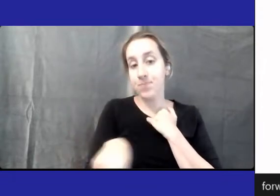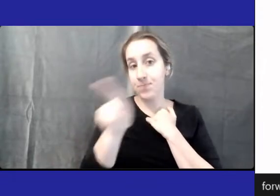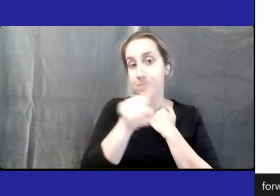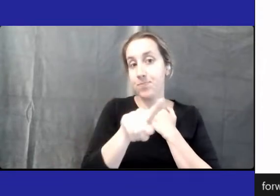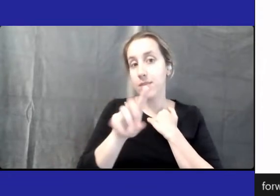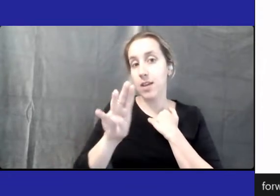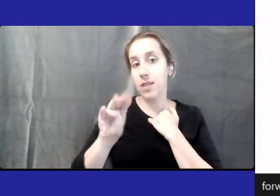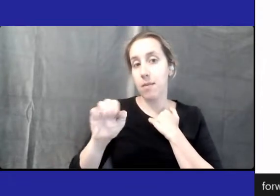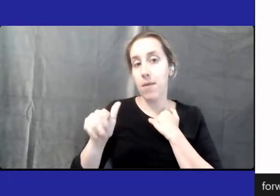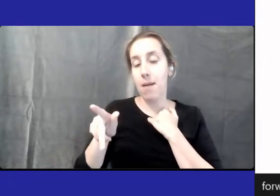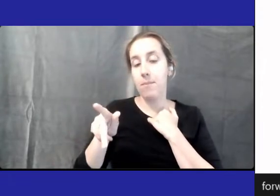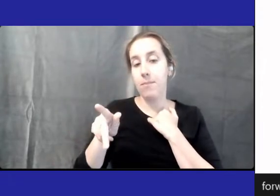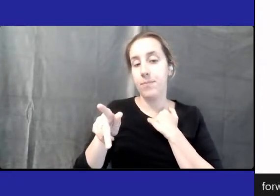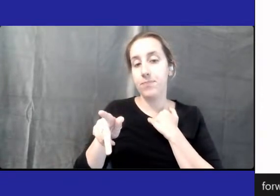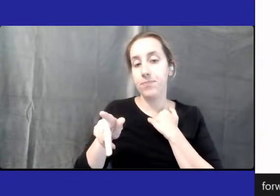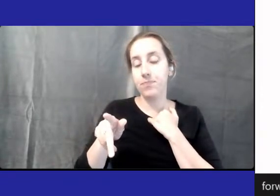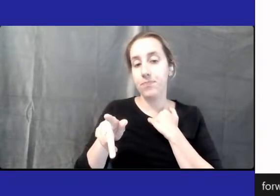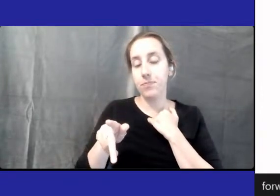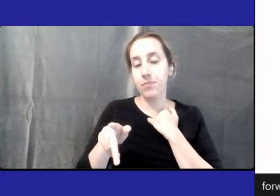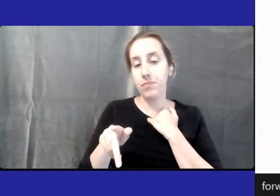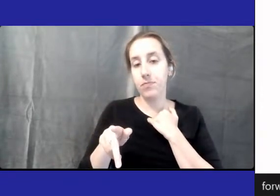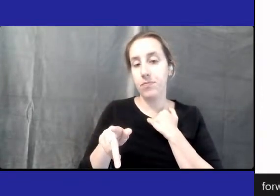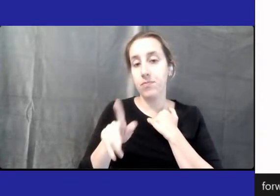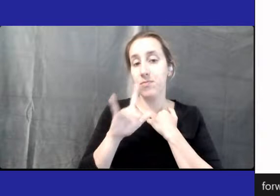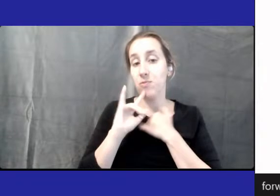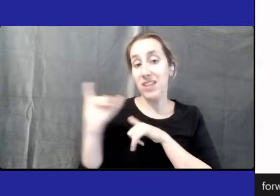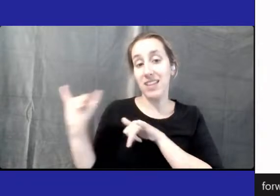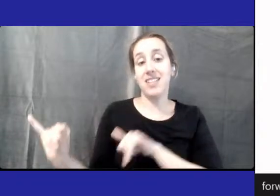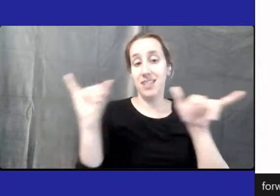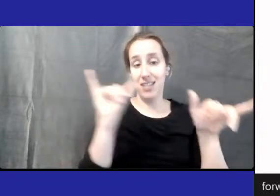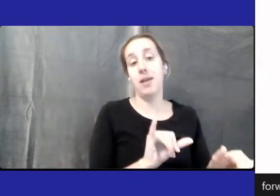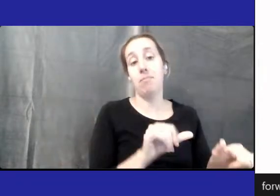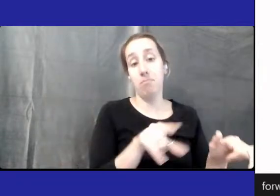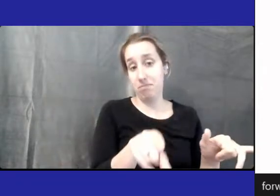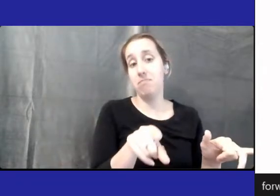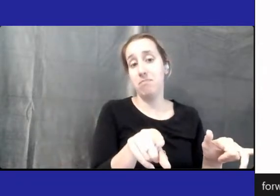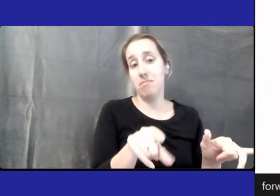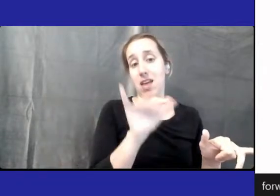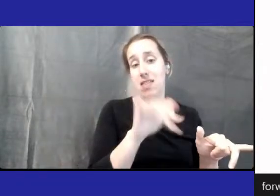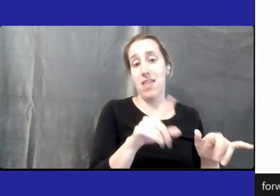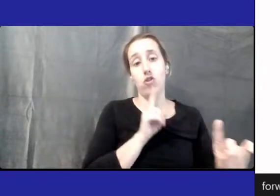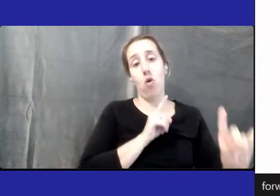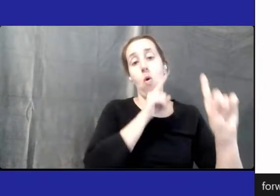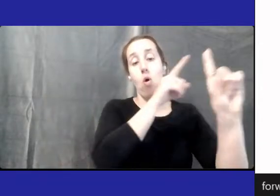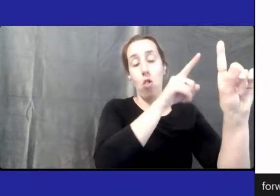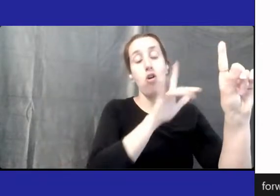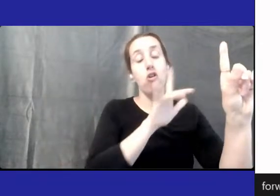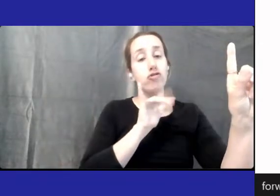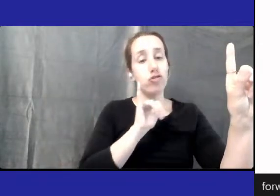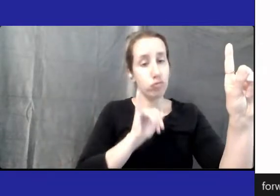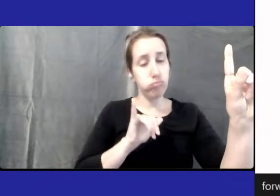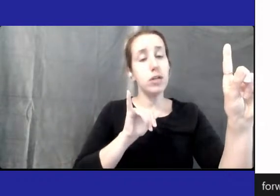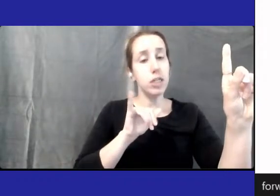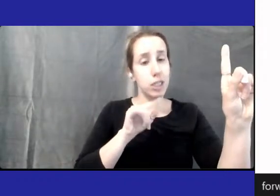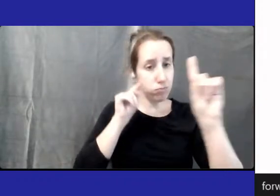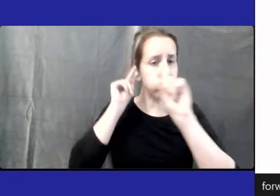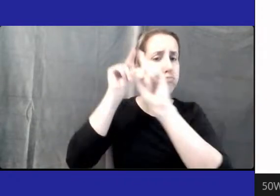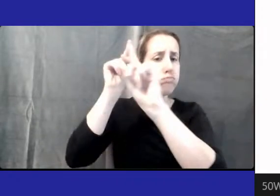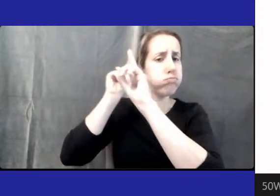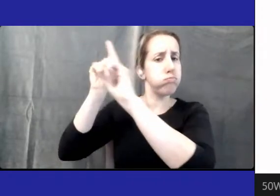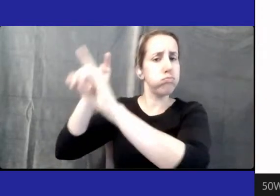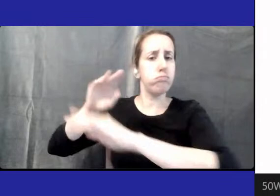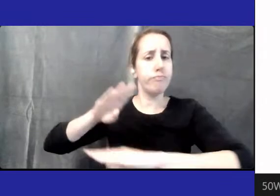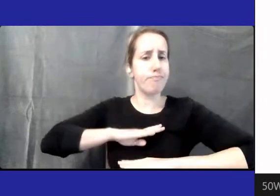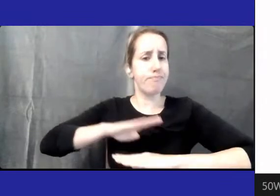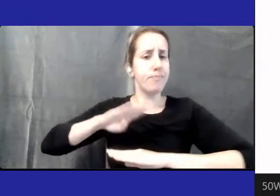those maps look largely the same. So we've been able to get almost all of our centers Joint Commission